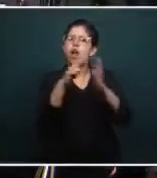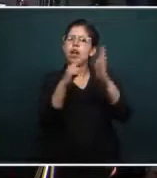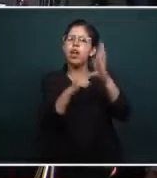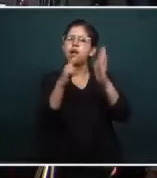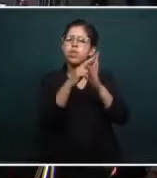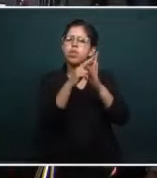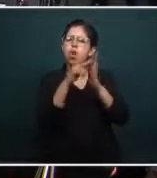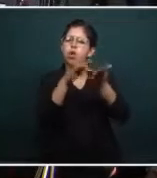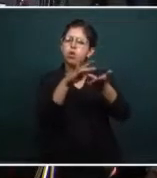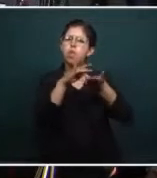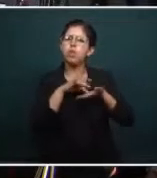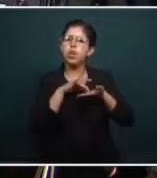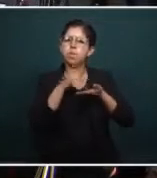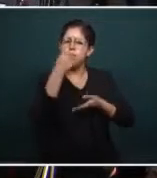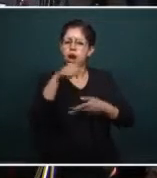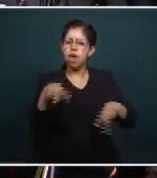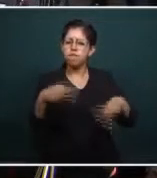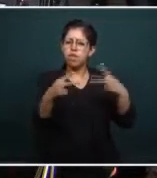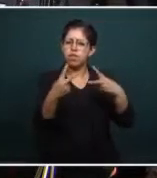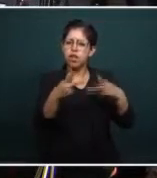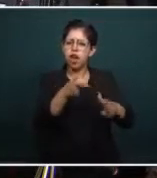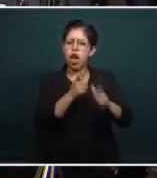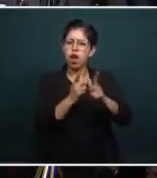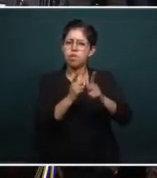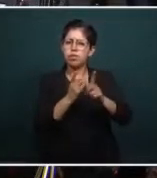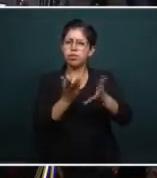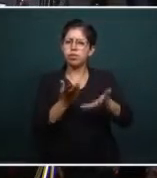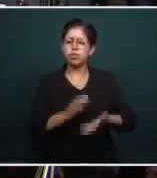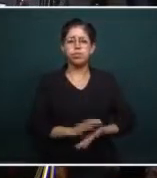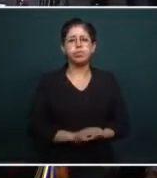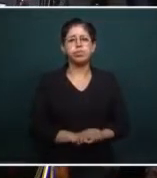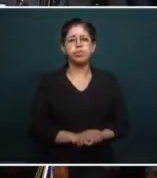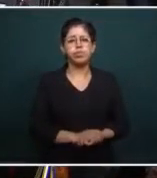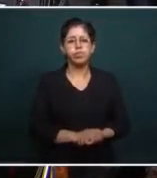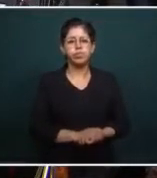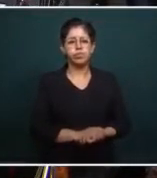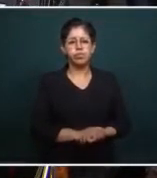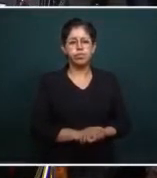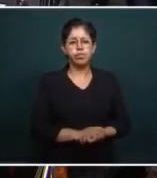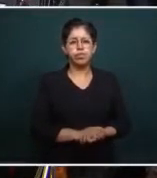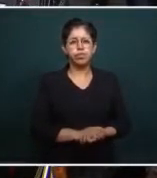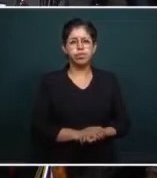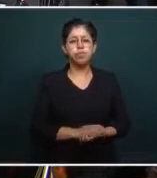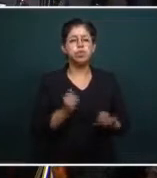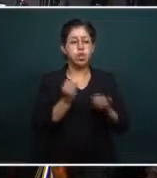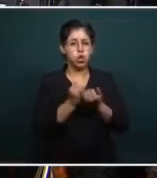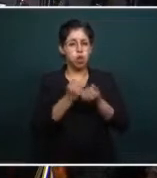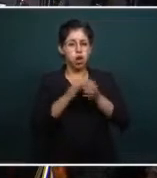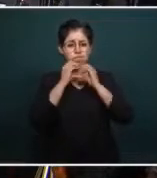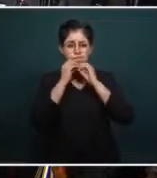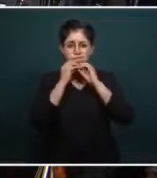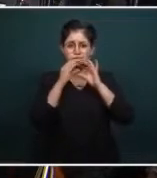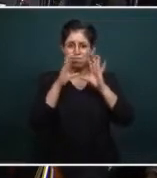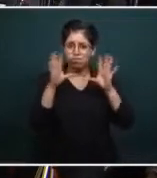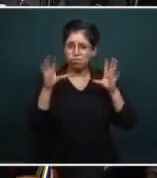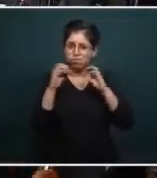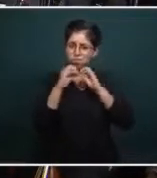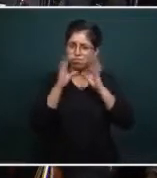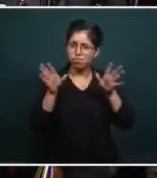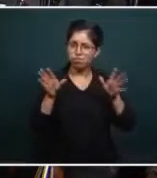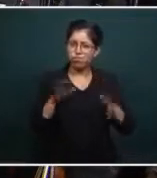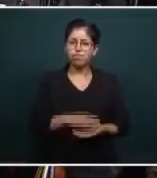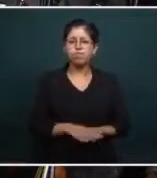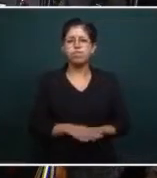it's regulated, and also to take advantage of this opportunity to inform you